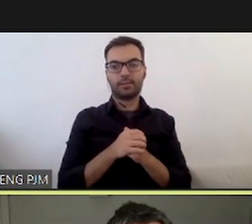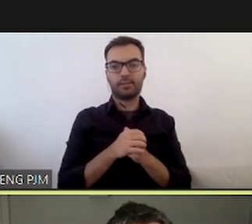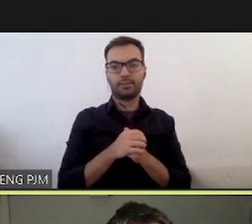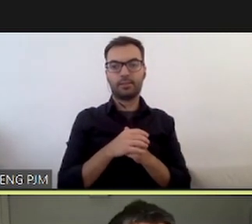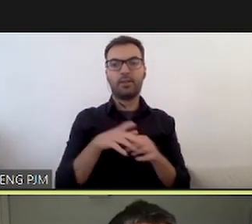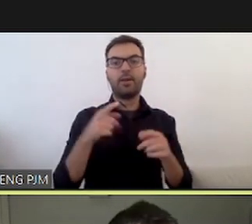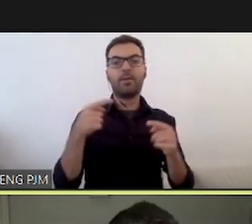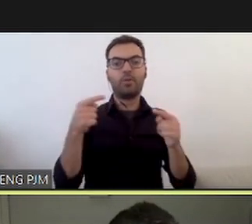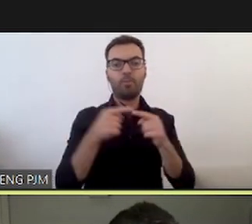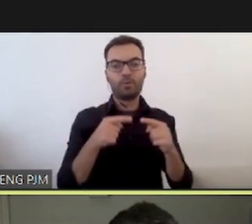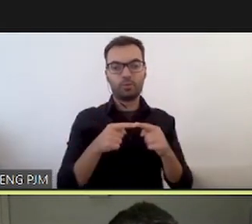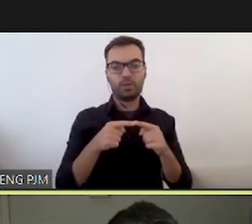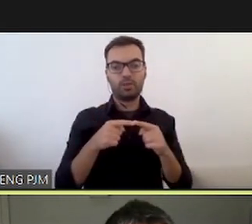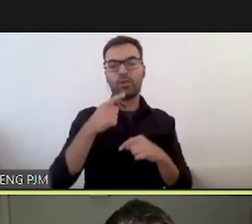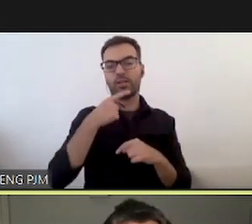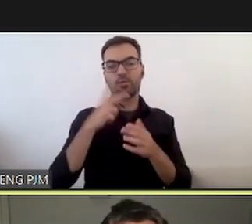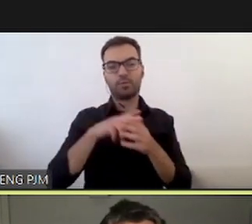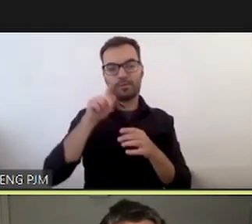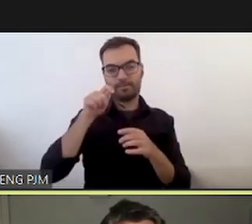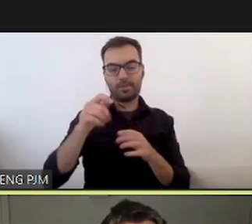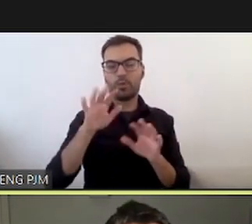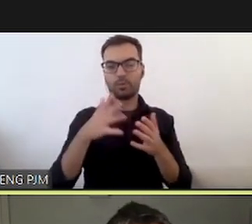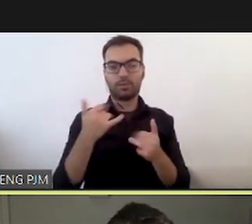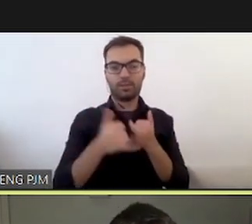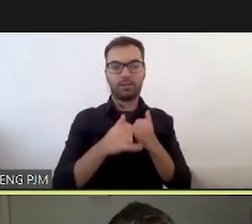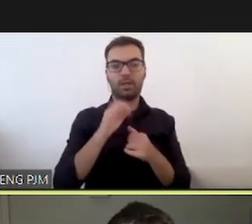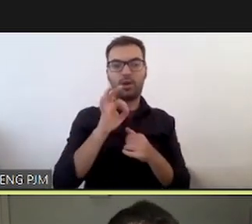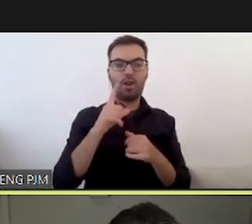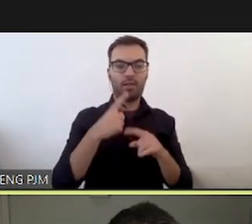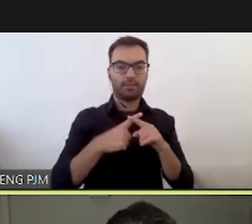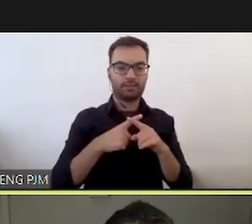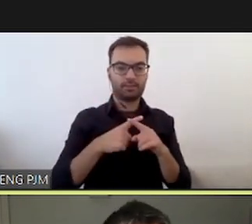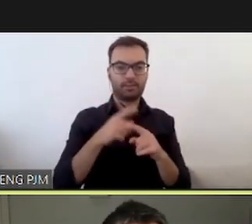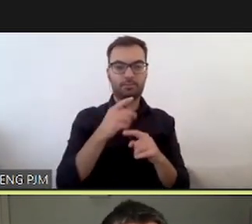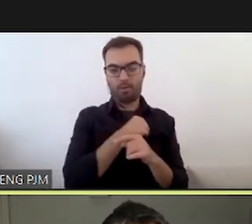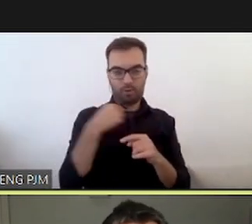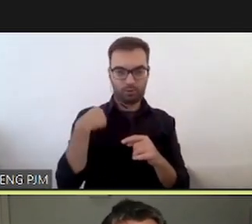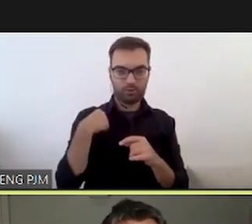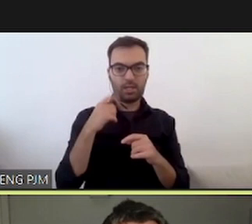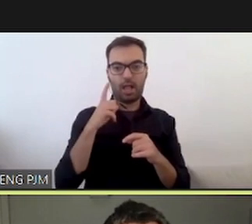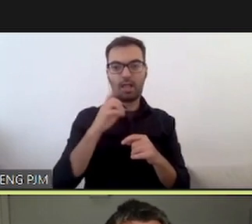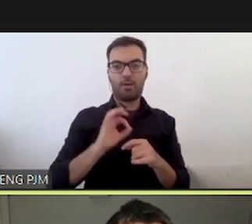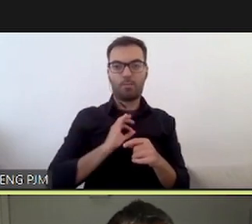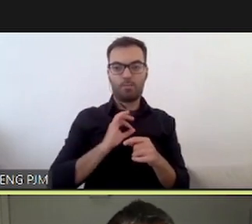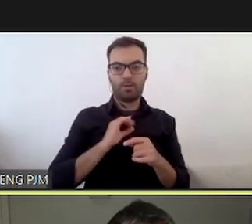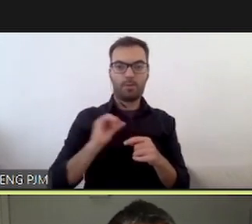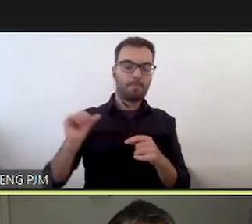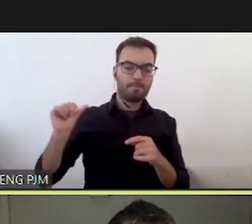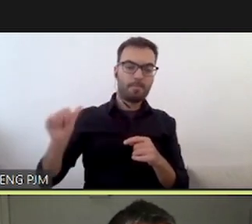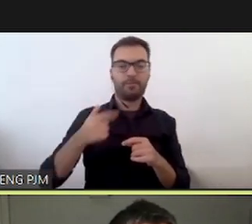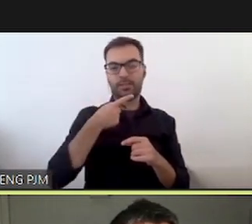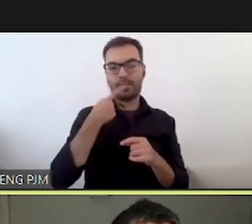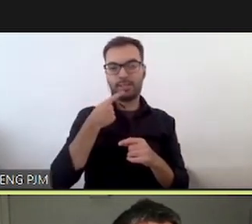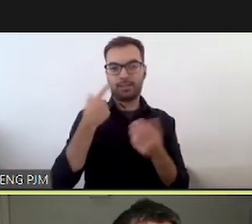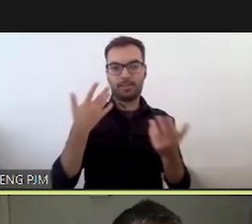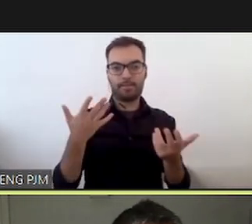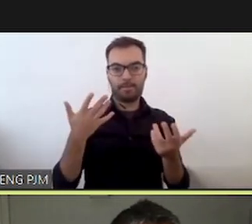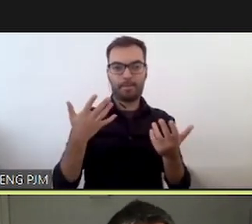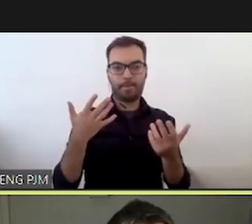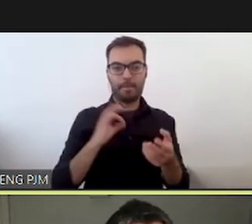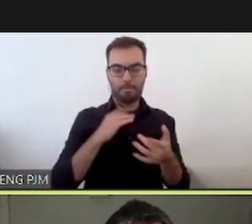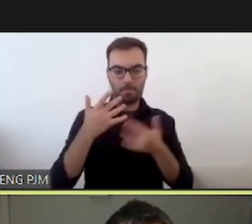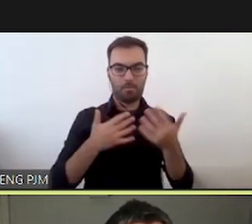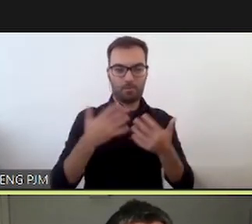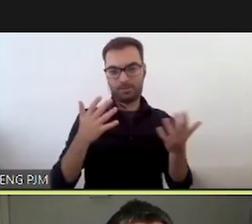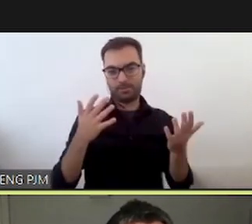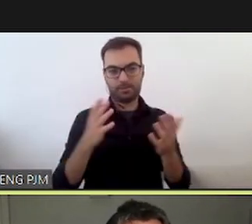define in this HTML. So for example, if the OLX page is the Polish, but my first language on my computer,